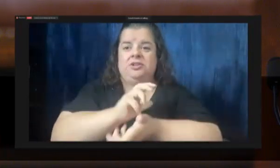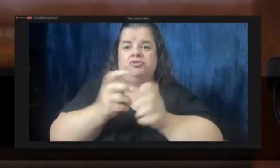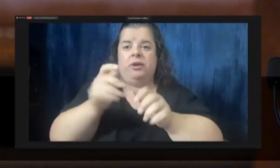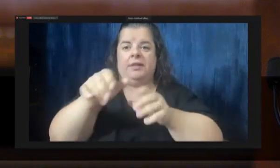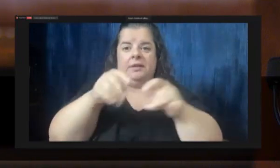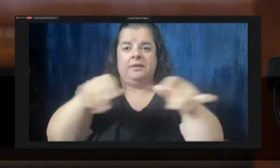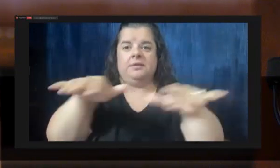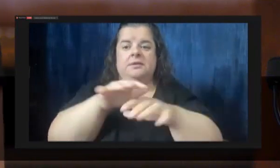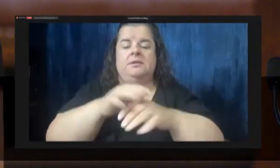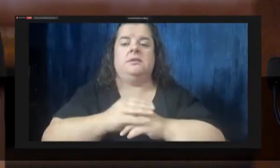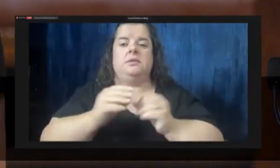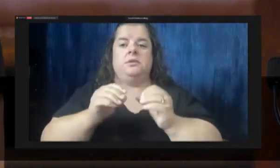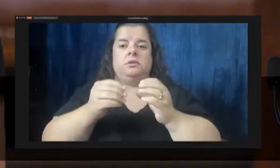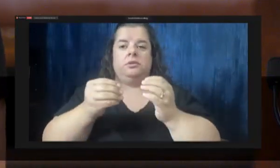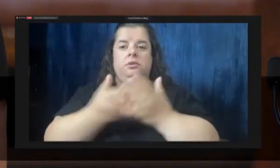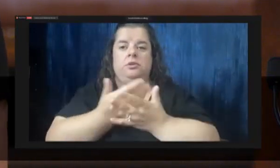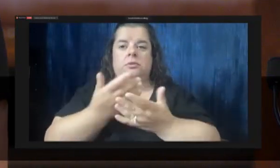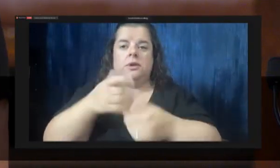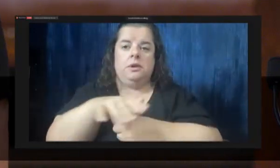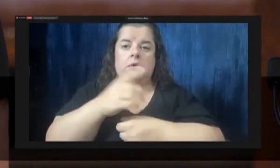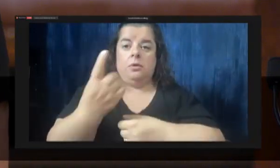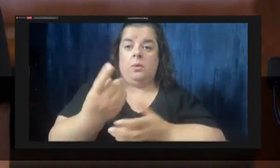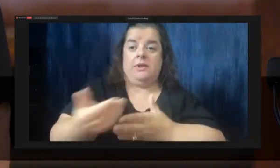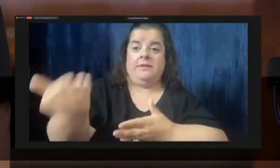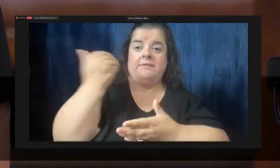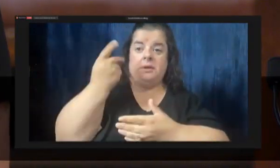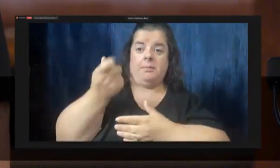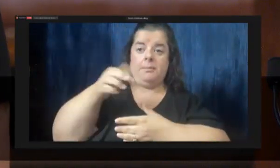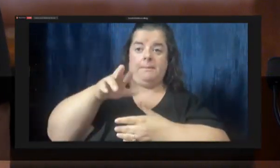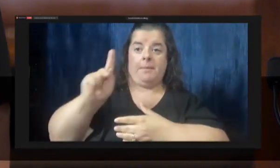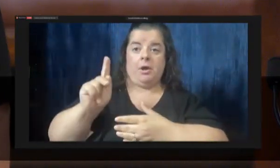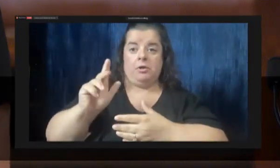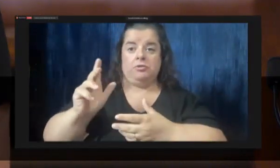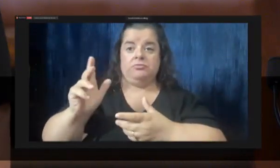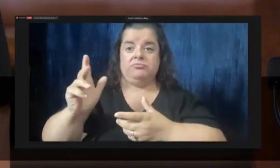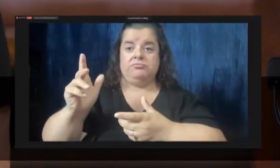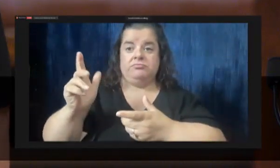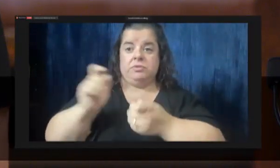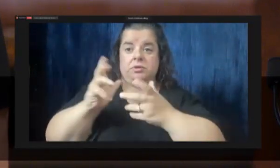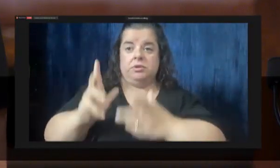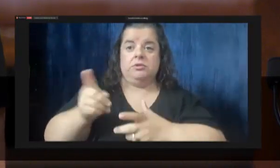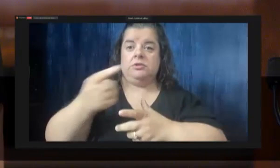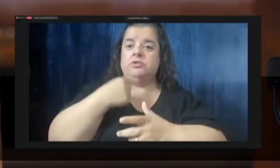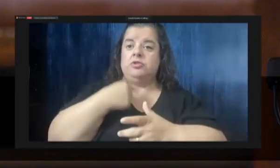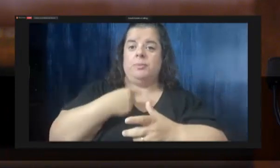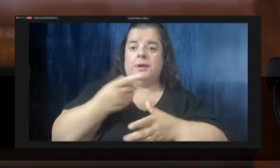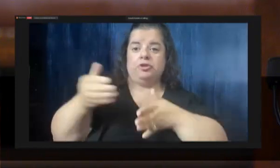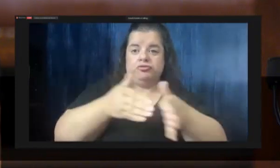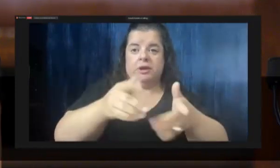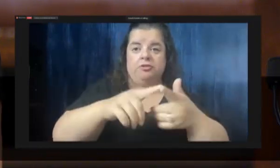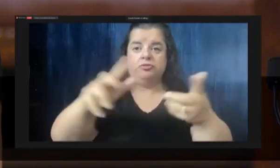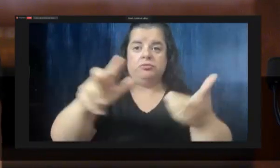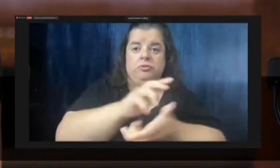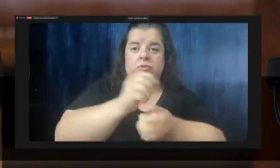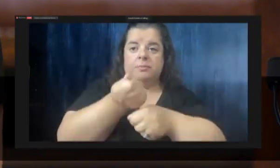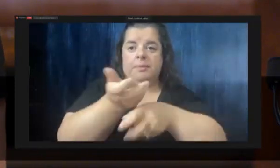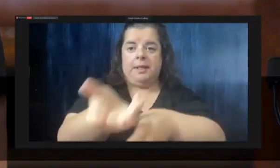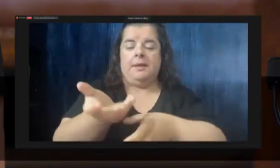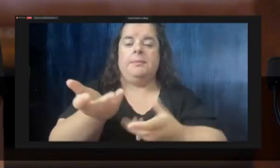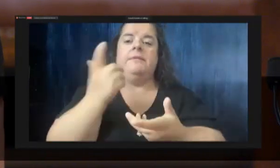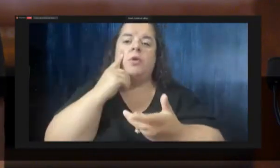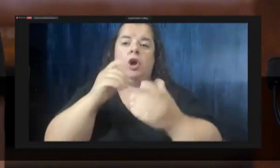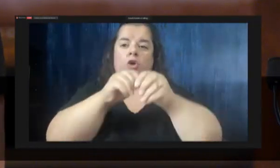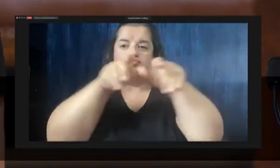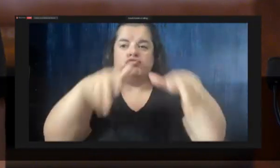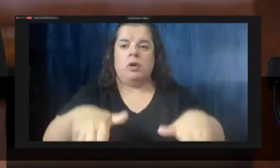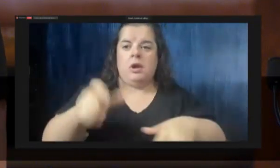up. One former park official told me that the trails were to blame for the erosion, particularly the Braddock Trail. Finally, this